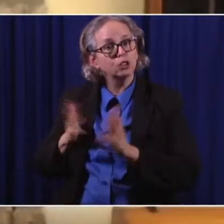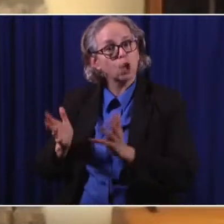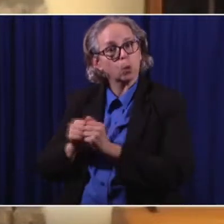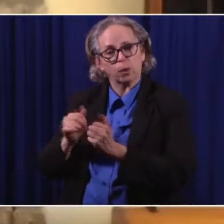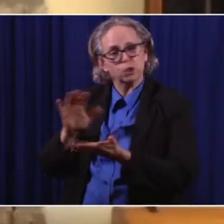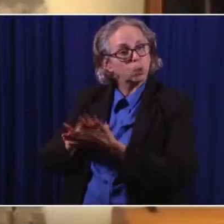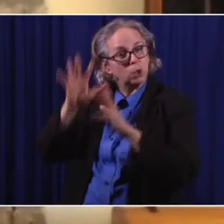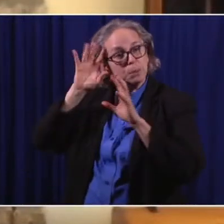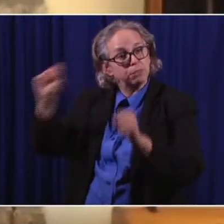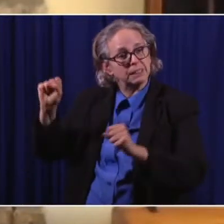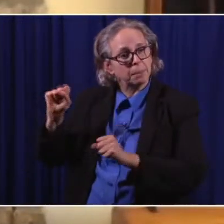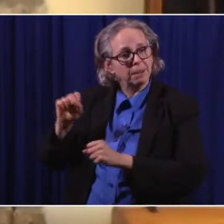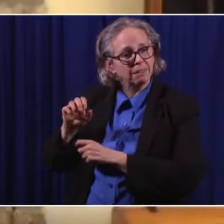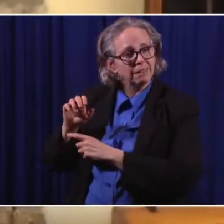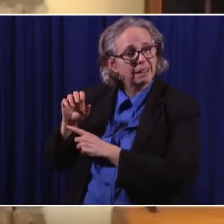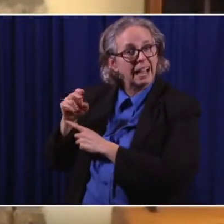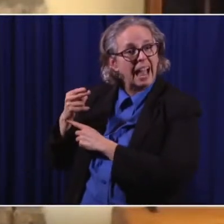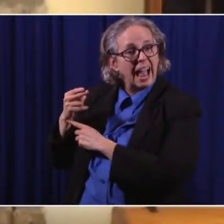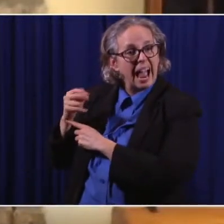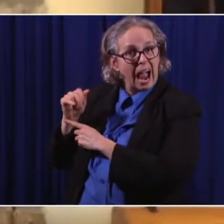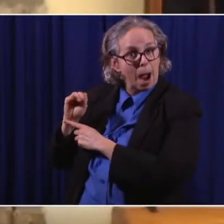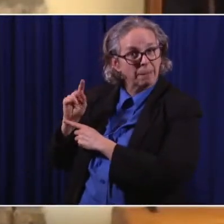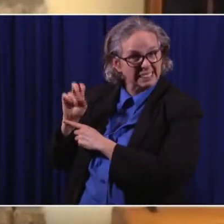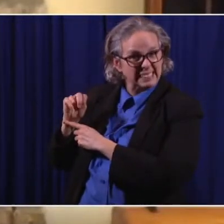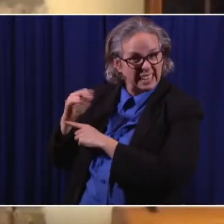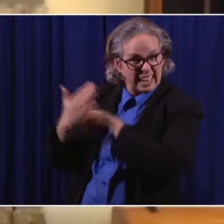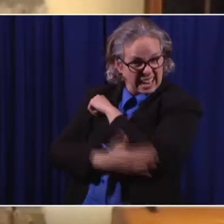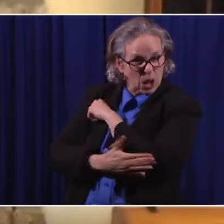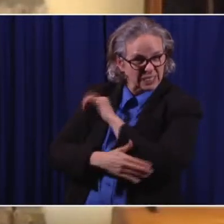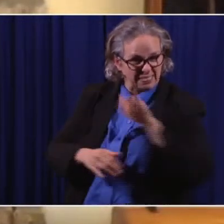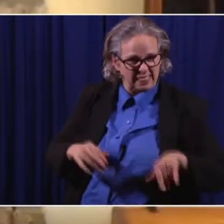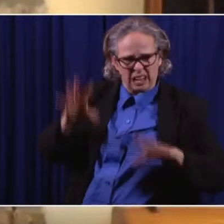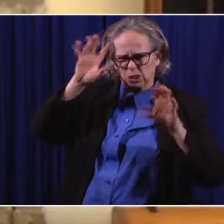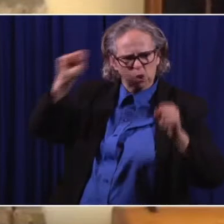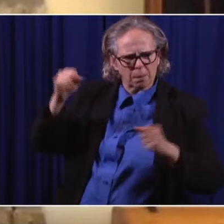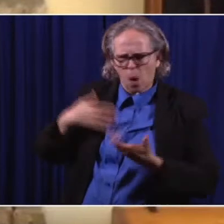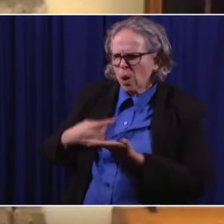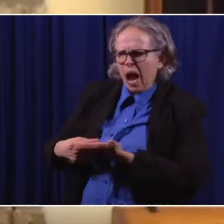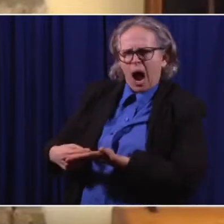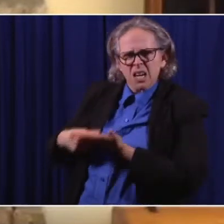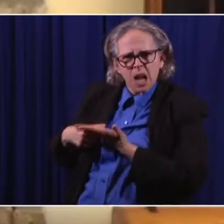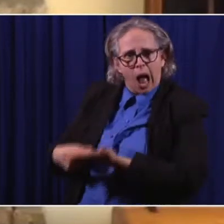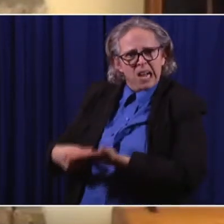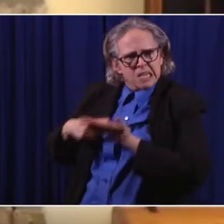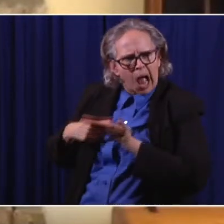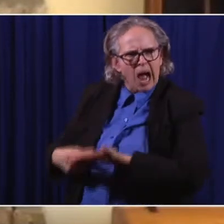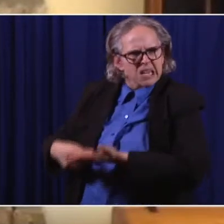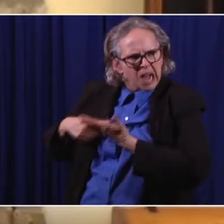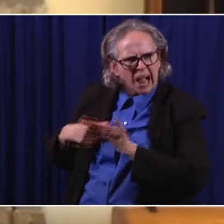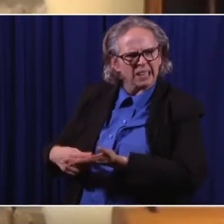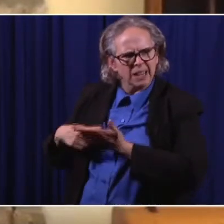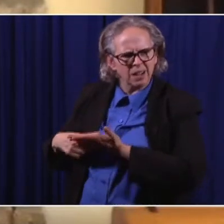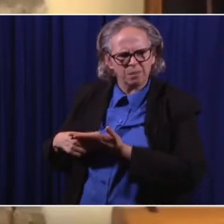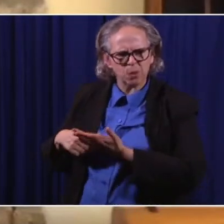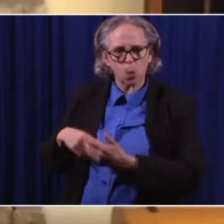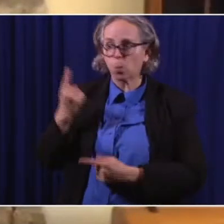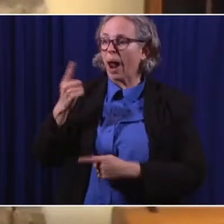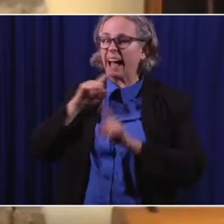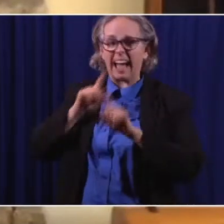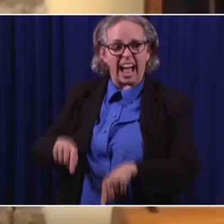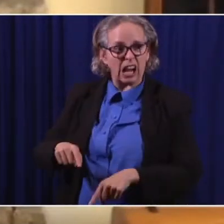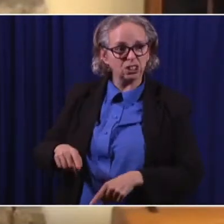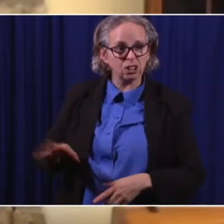no magic to this. There's no, if this, then we automatically do this. These are judgment